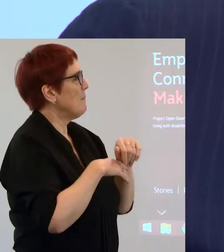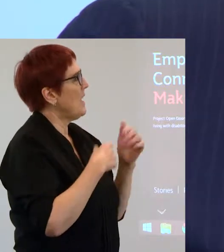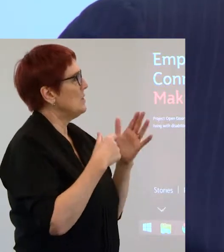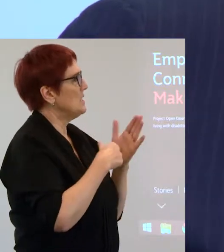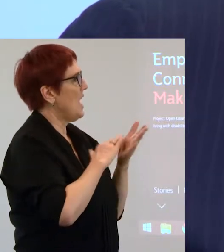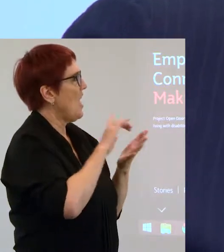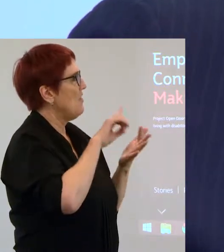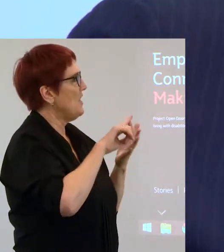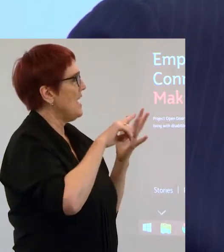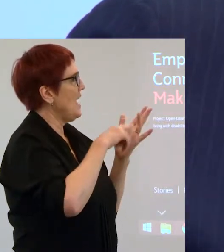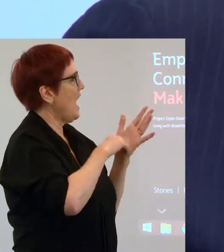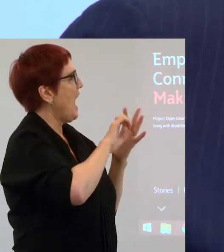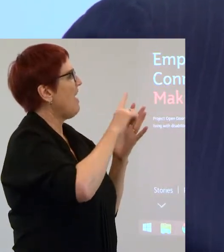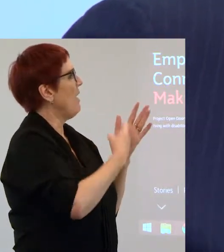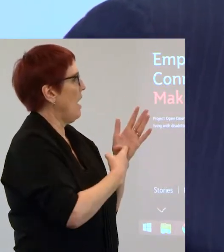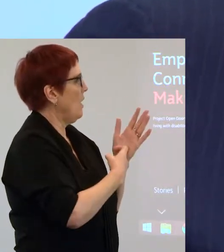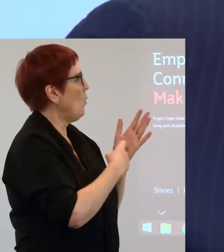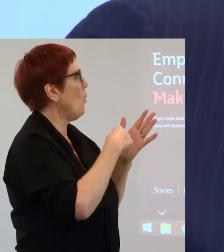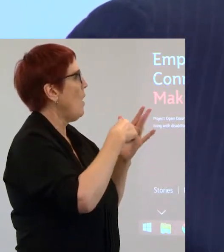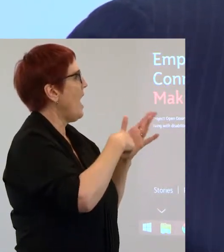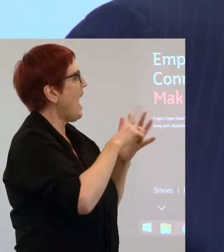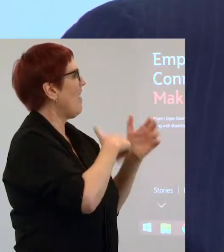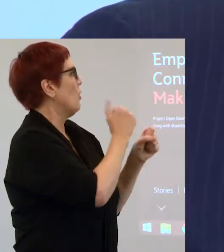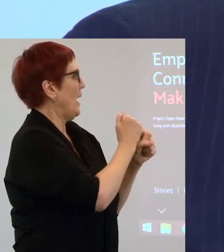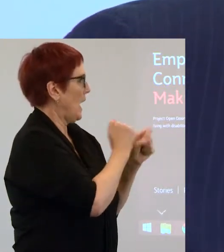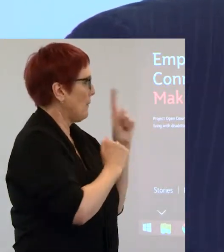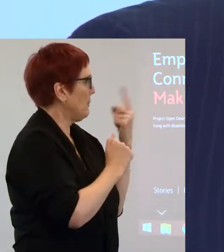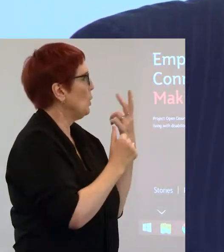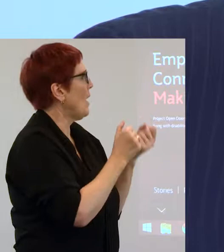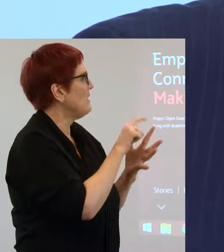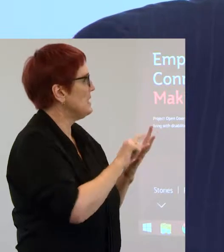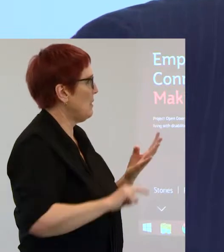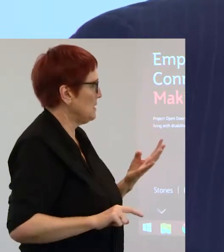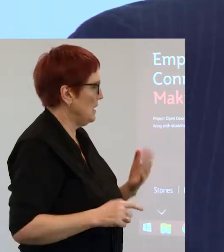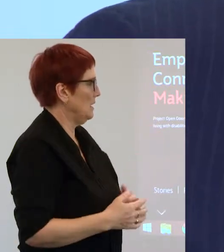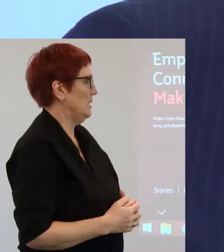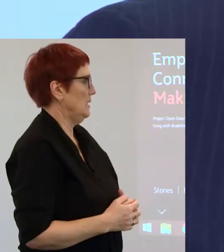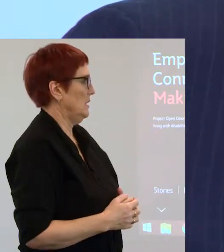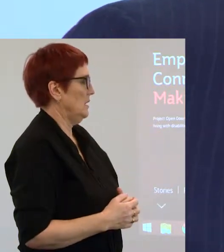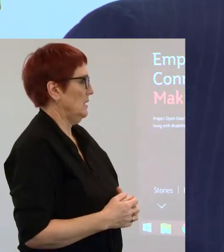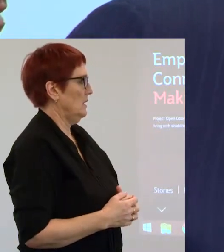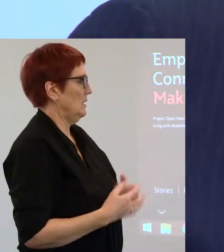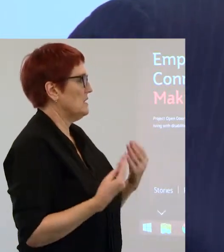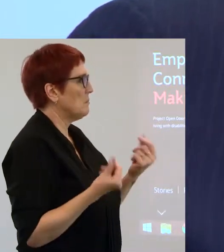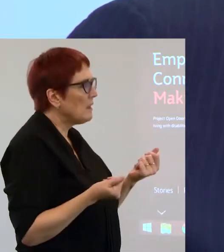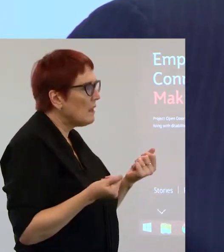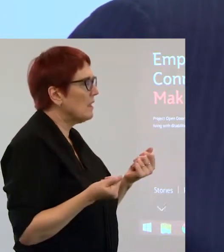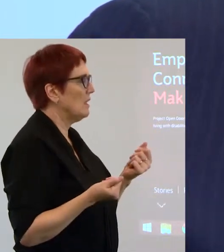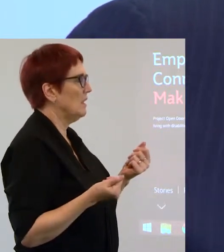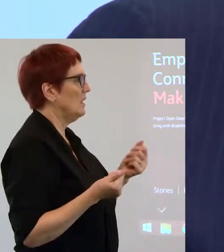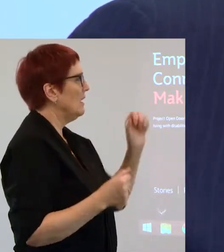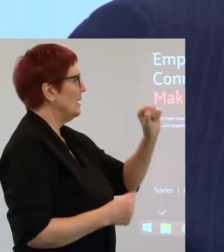or othering people with disabilities as something that is, we've heard, I